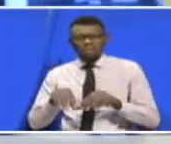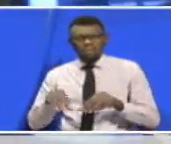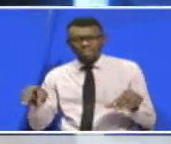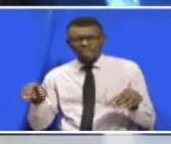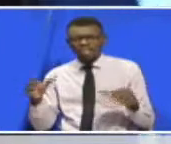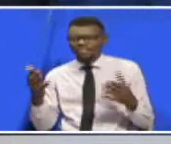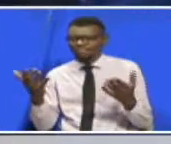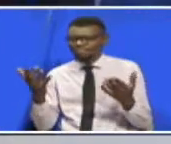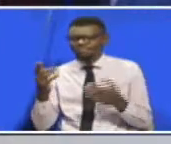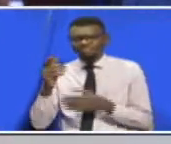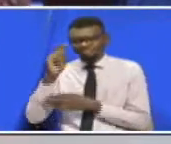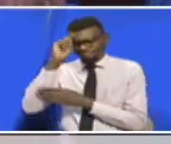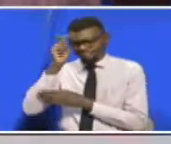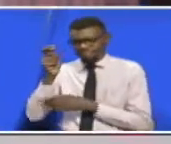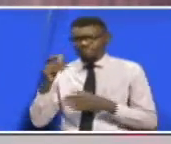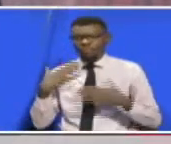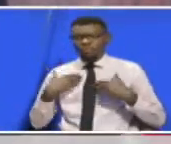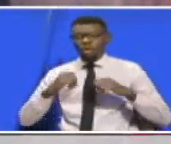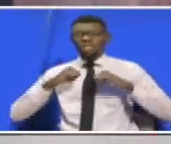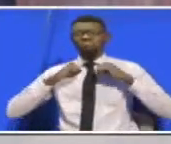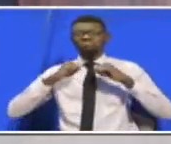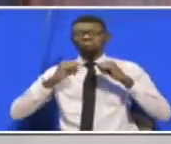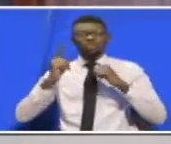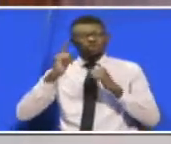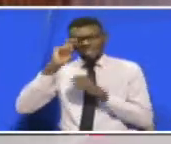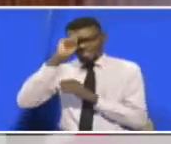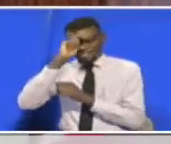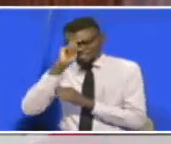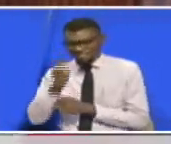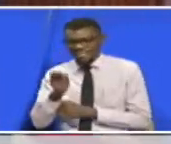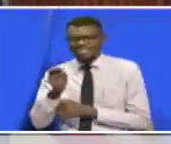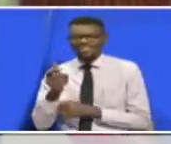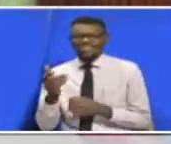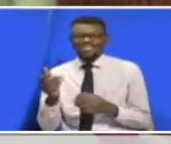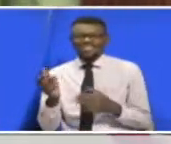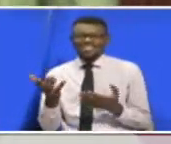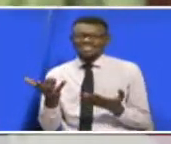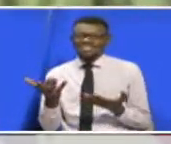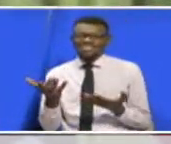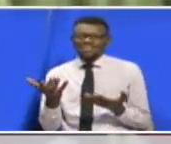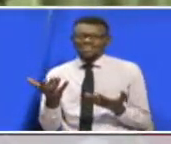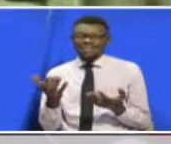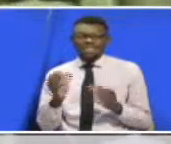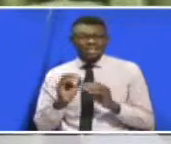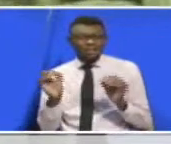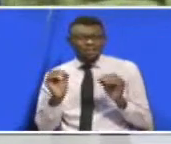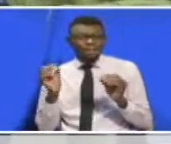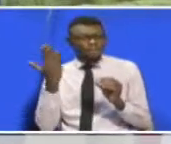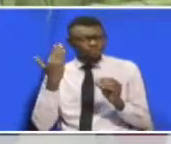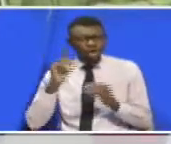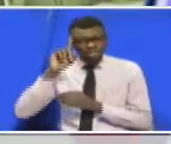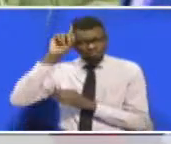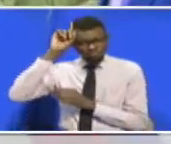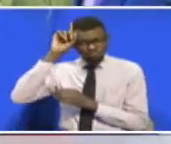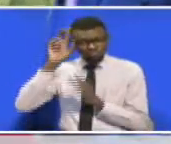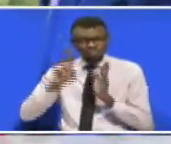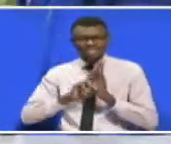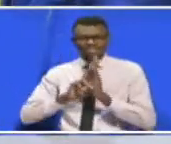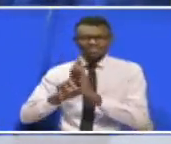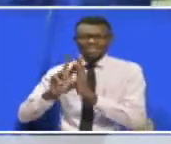apply to them. It's even quite appalling that when we're in court today, it is the Attorney General who was appearing on behalf of Mr.